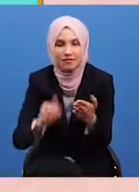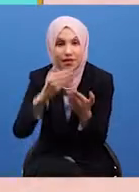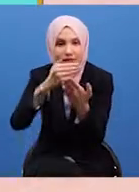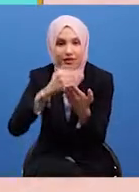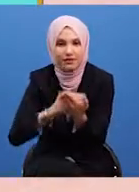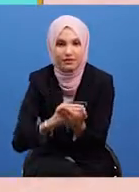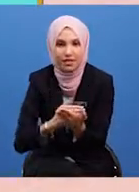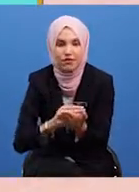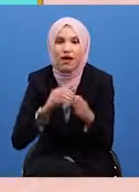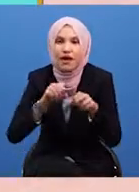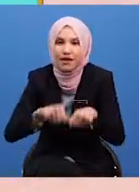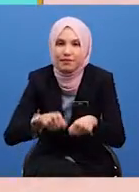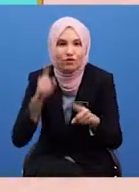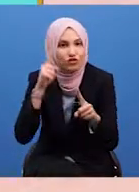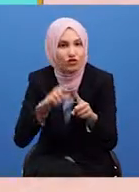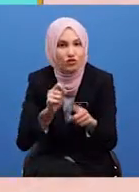will able to